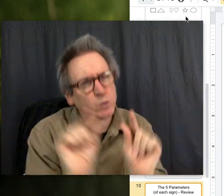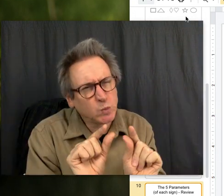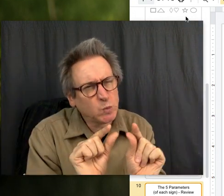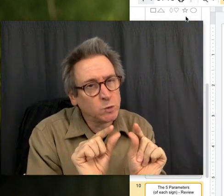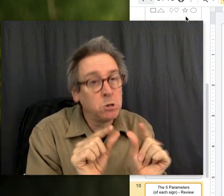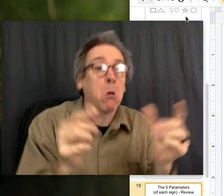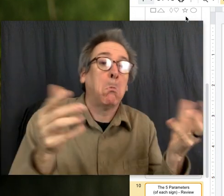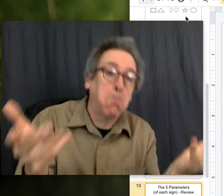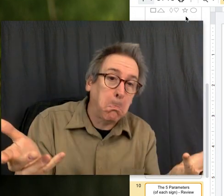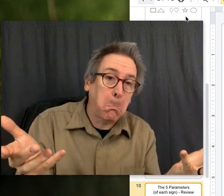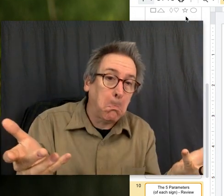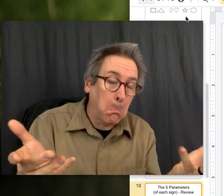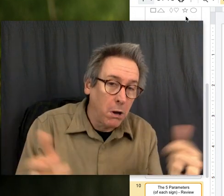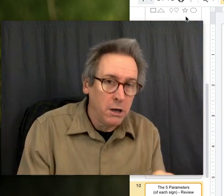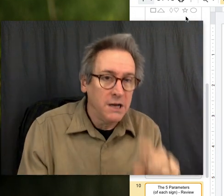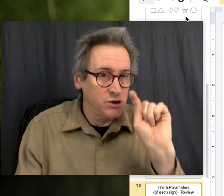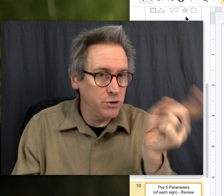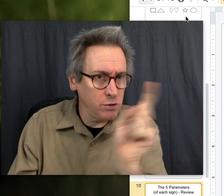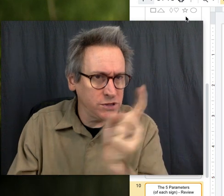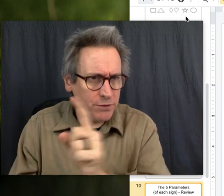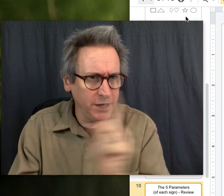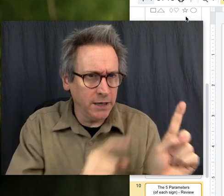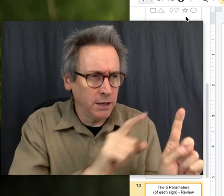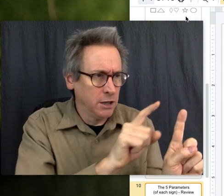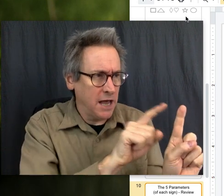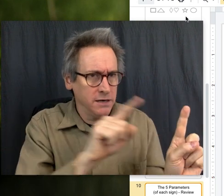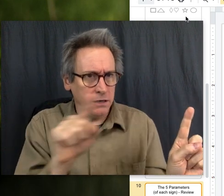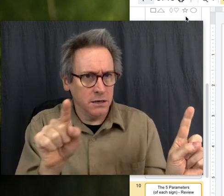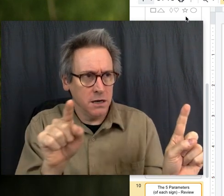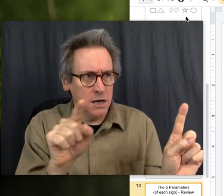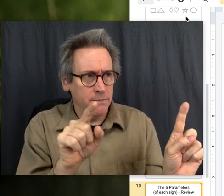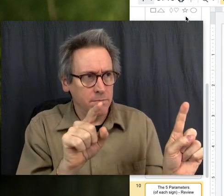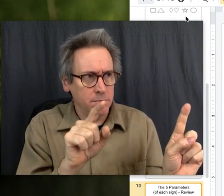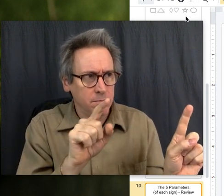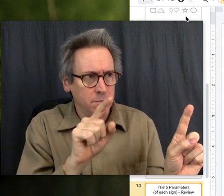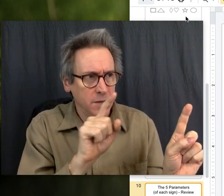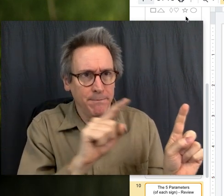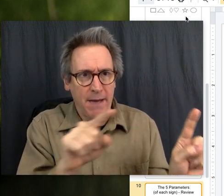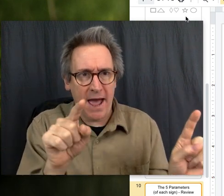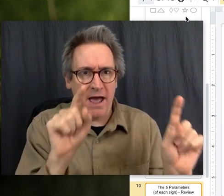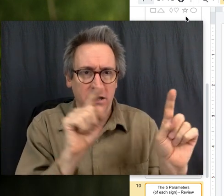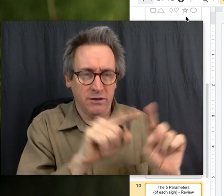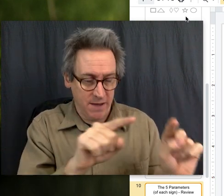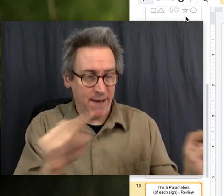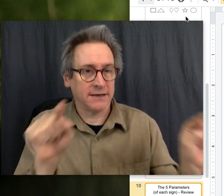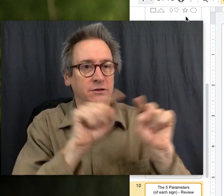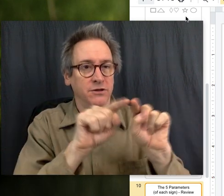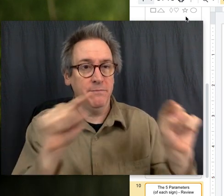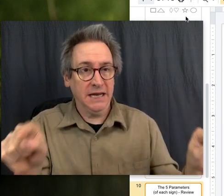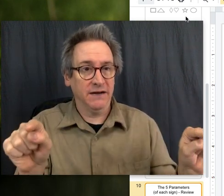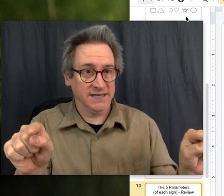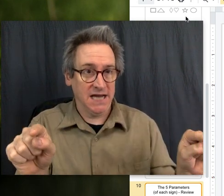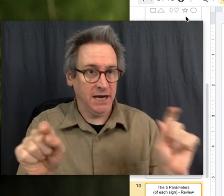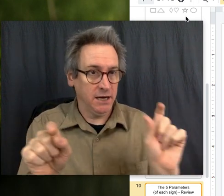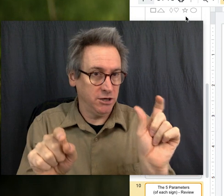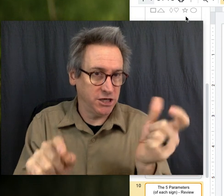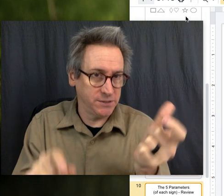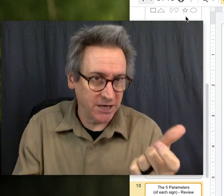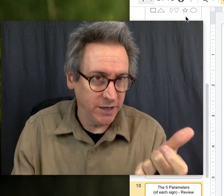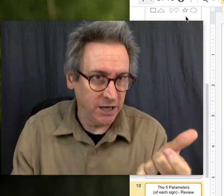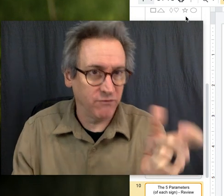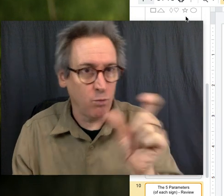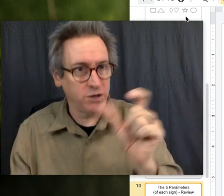so those 3 can impact the meaning of a sign